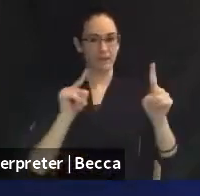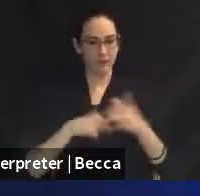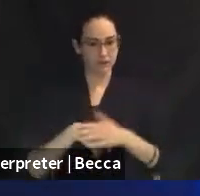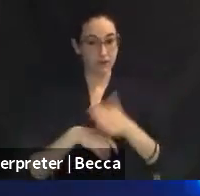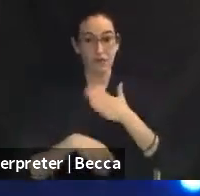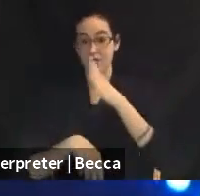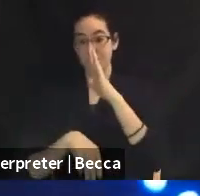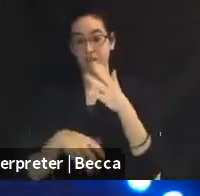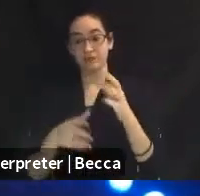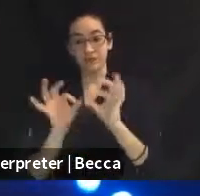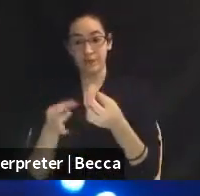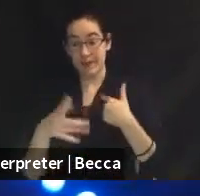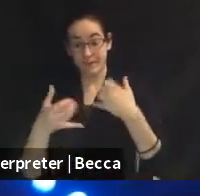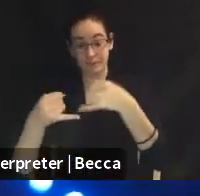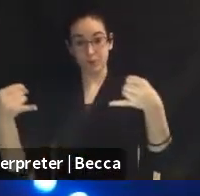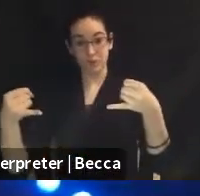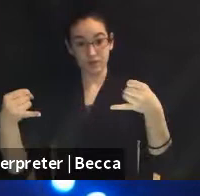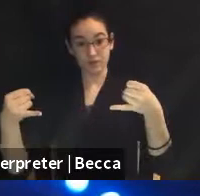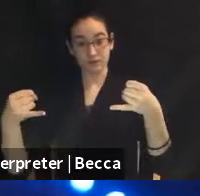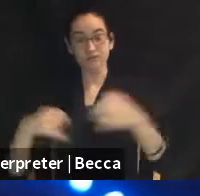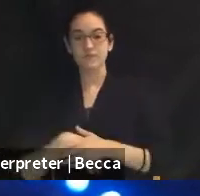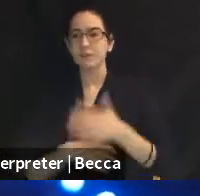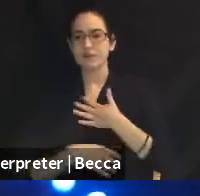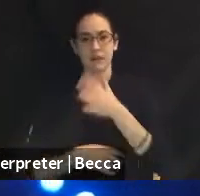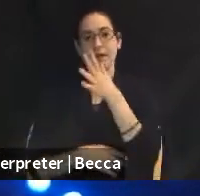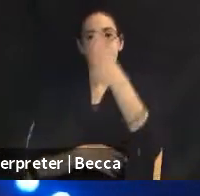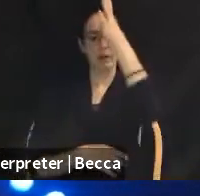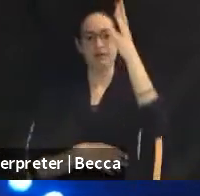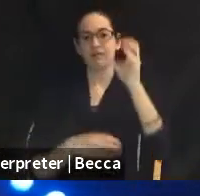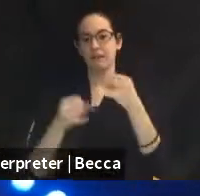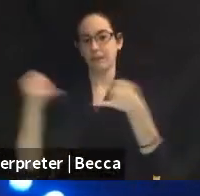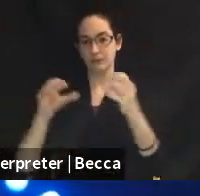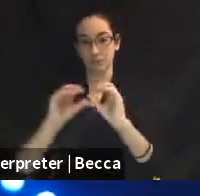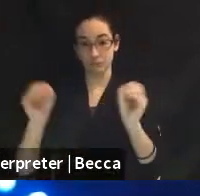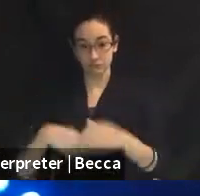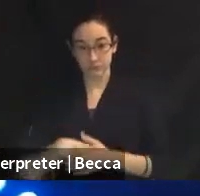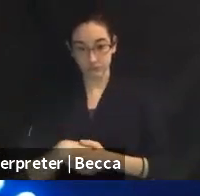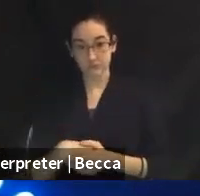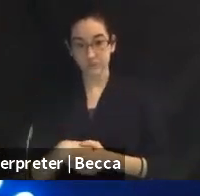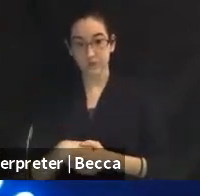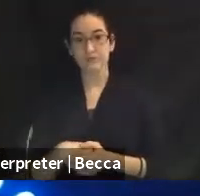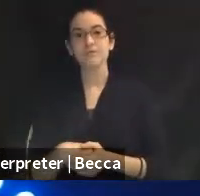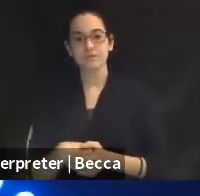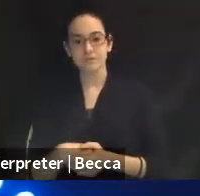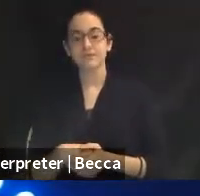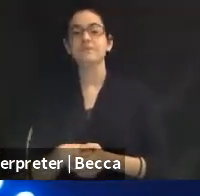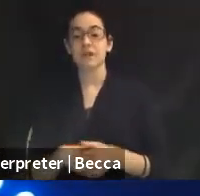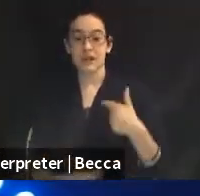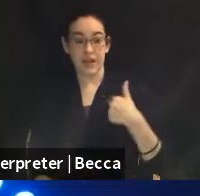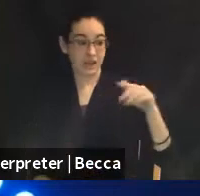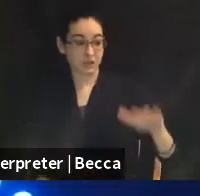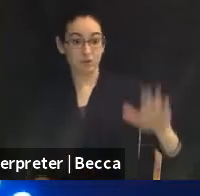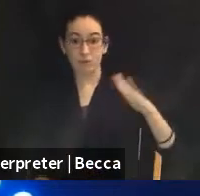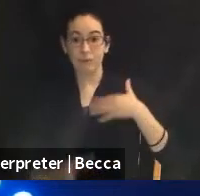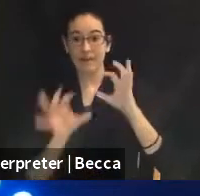we created them as a kid, because my parents didn't have boundaries. You know, you grew up with, this is a lot of families, but you grew up in our family,